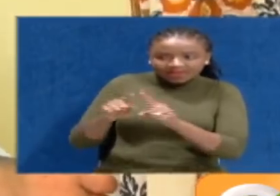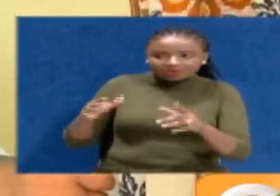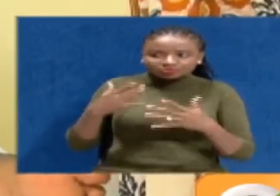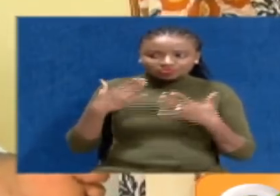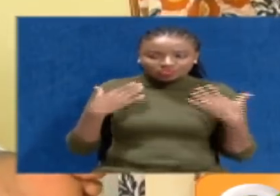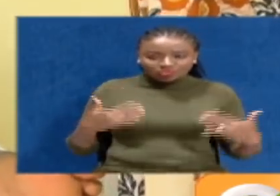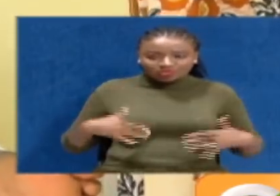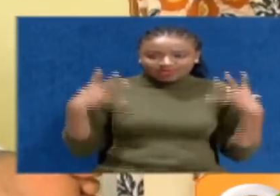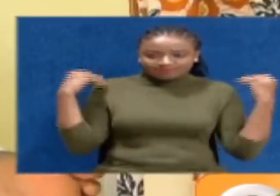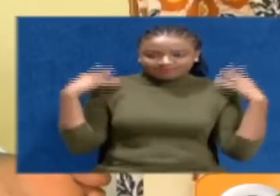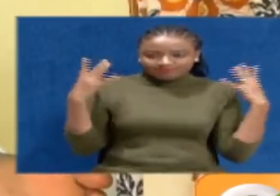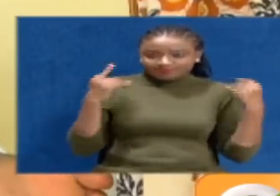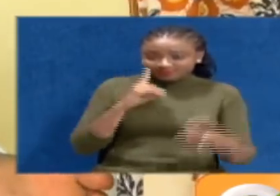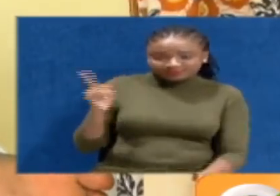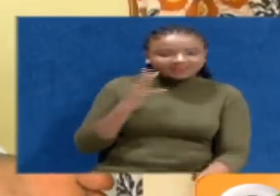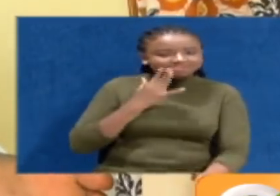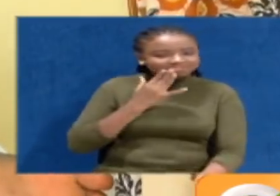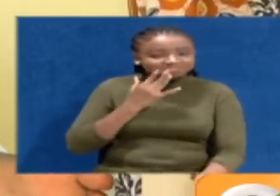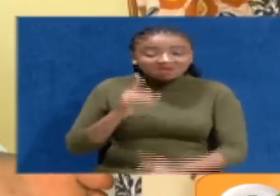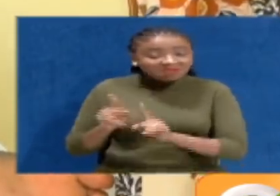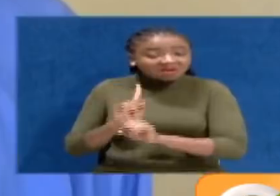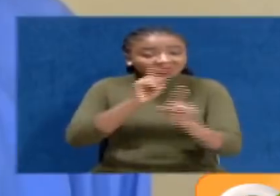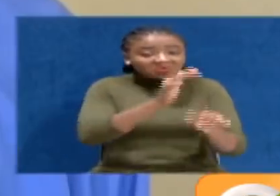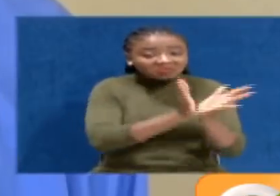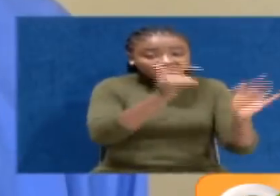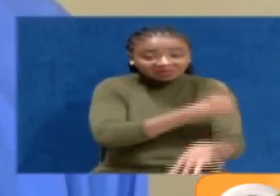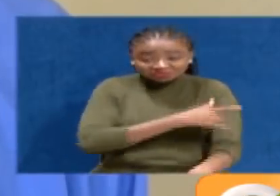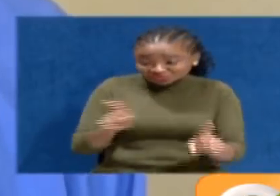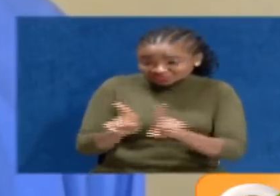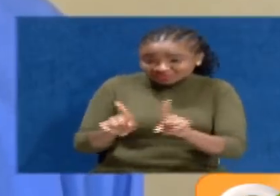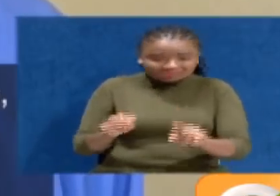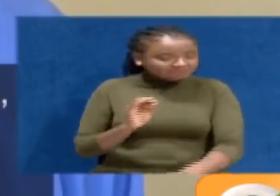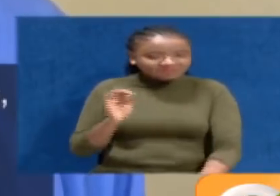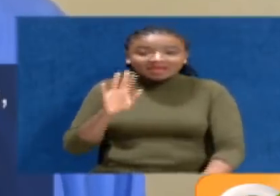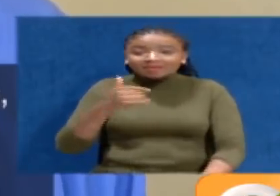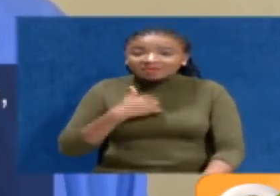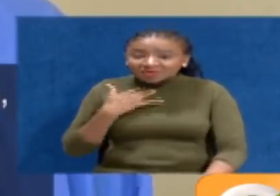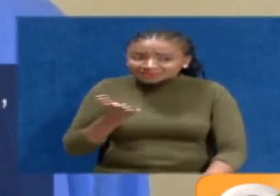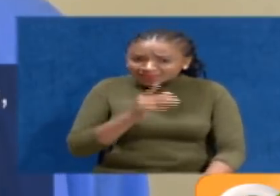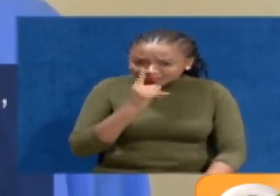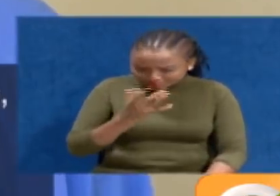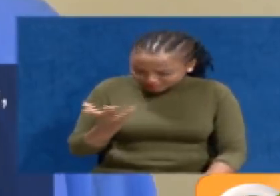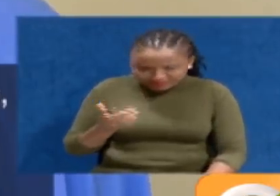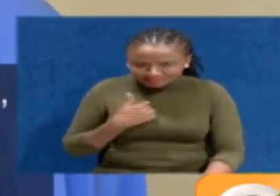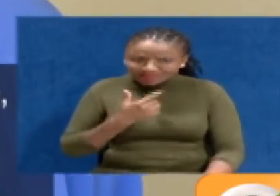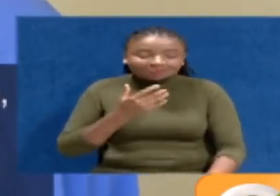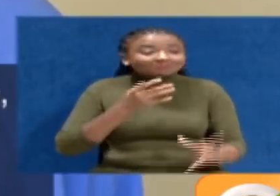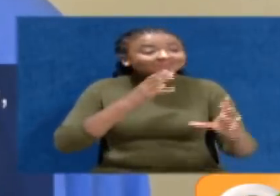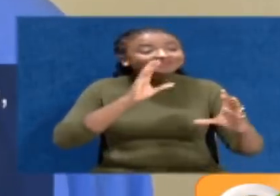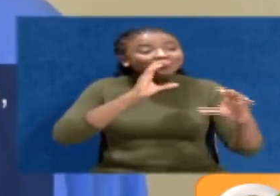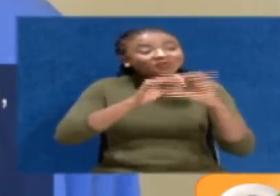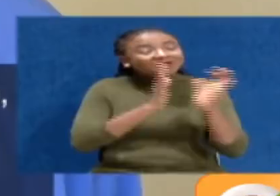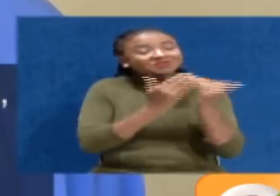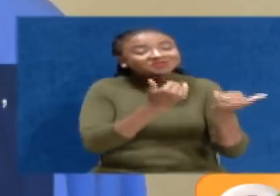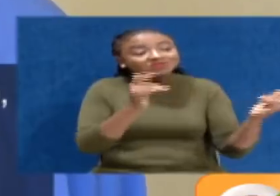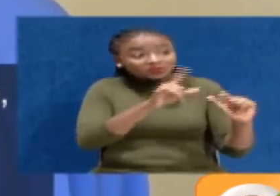daily basis, something he never experienced at a public hospital. Sina haraka hata. Bora tu tumeongea na watoto,